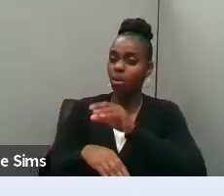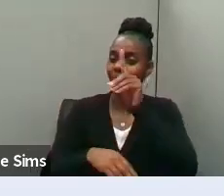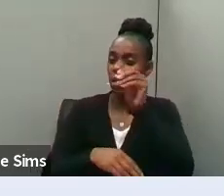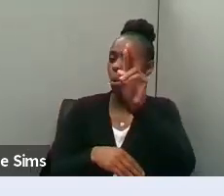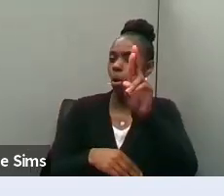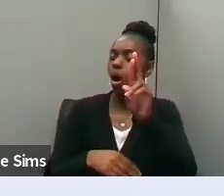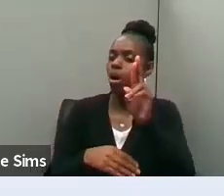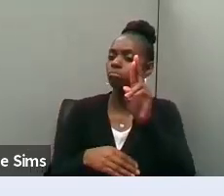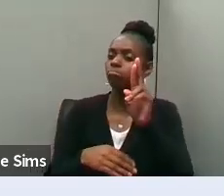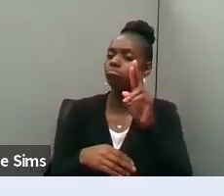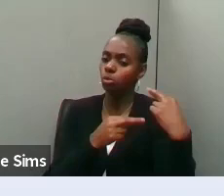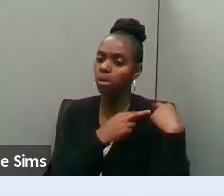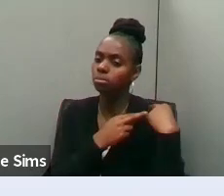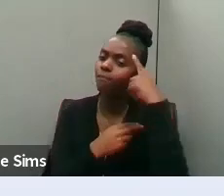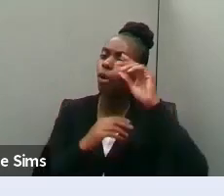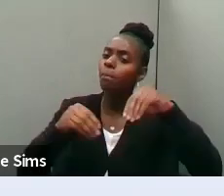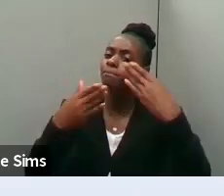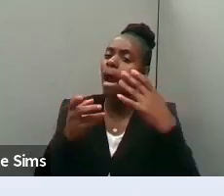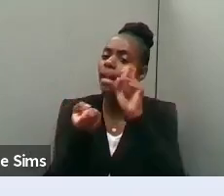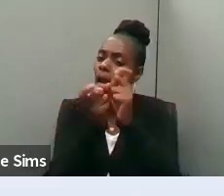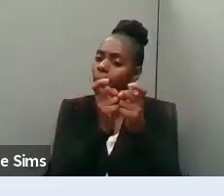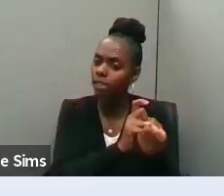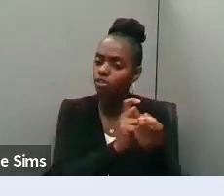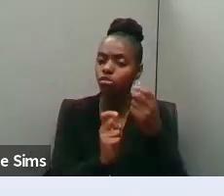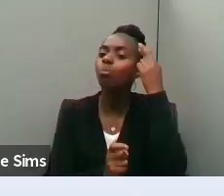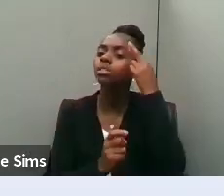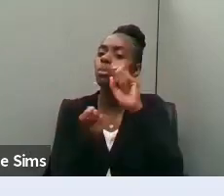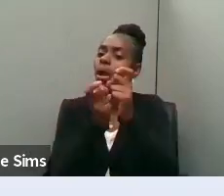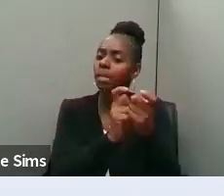potential responsibility to provide accommodations. Next slide, please.